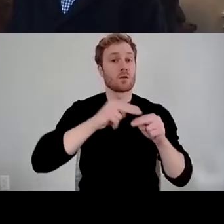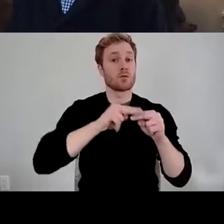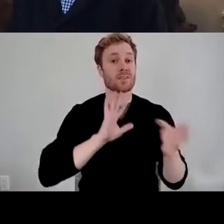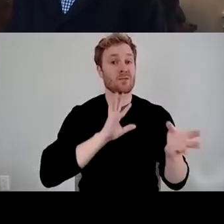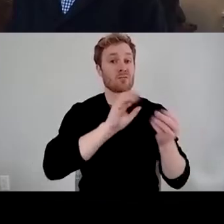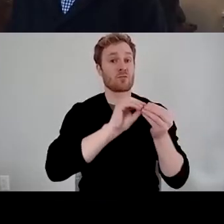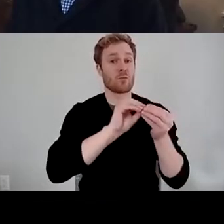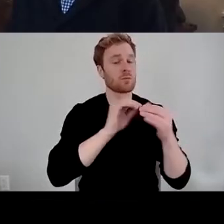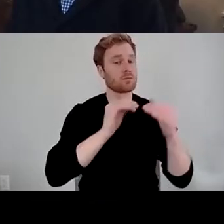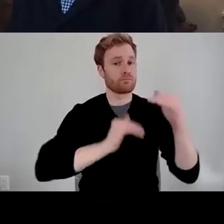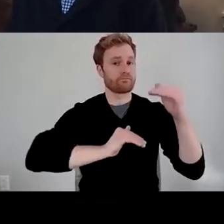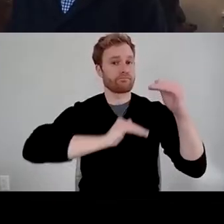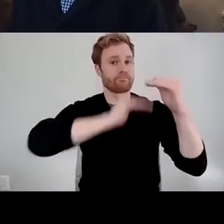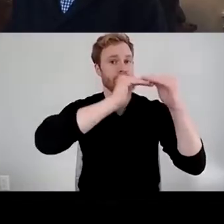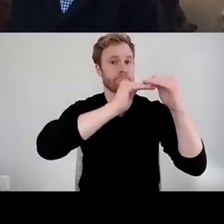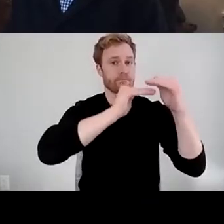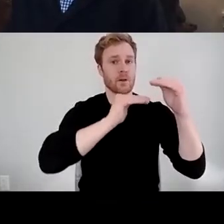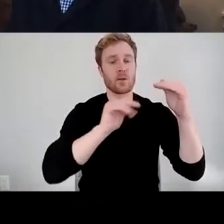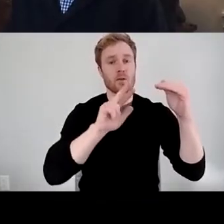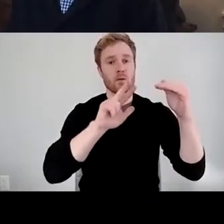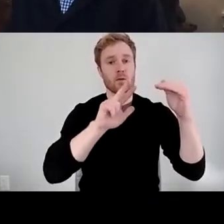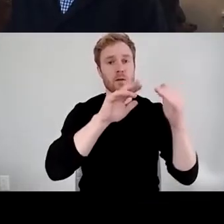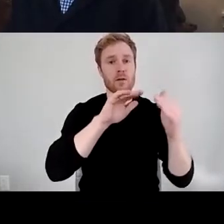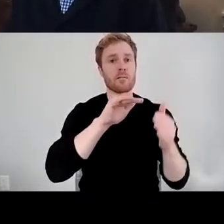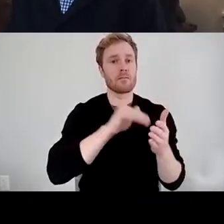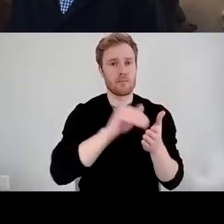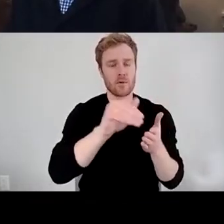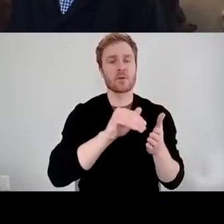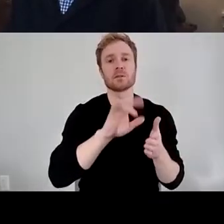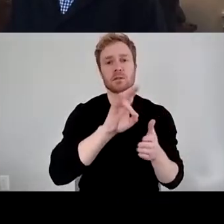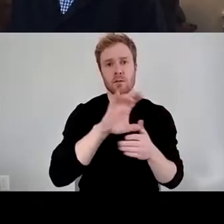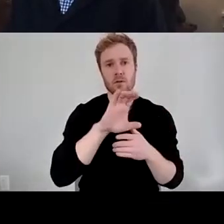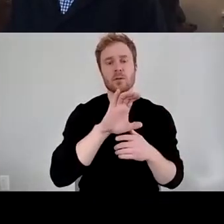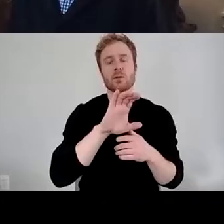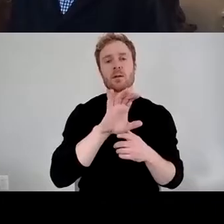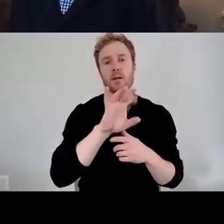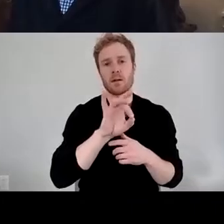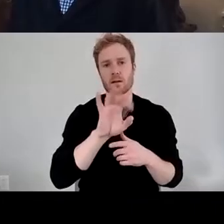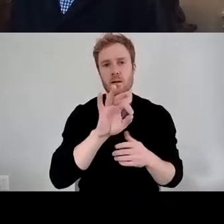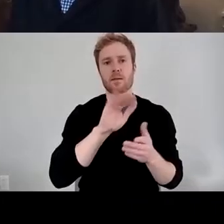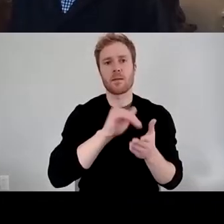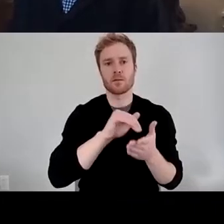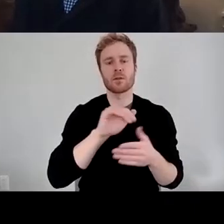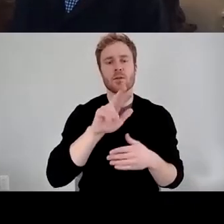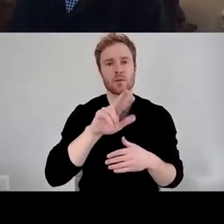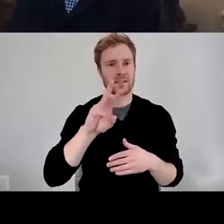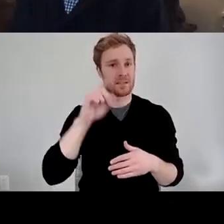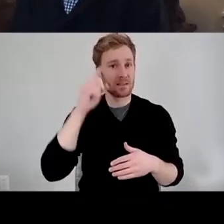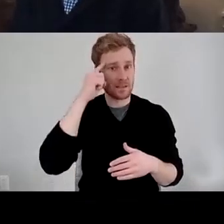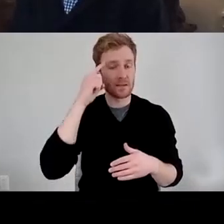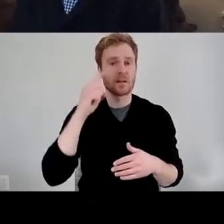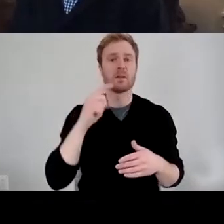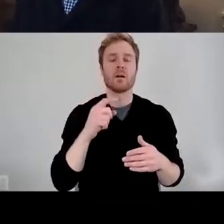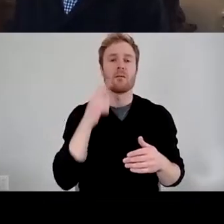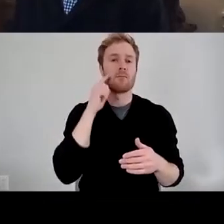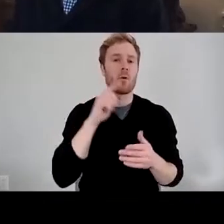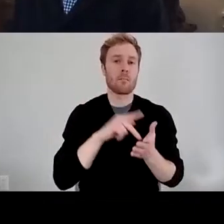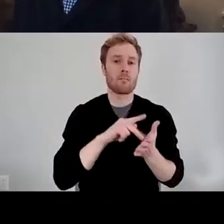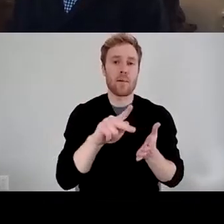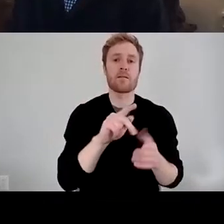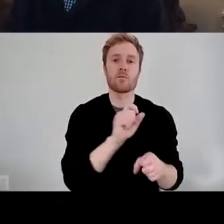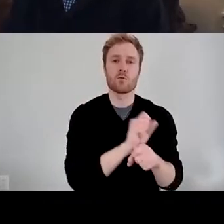in connection with the McFerrin Street Bridge project, and providing for a reimbursement agreement with the Commonwealth and the Department of